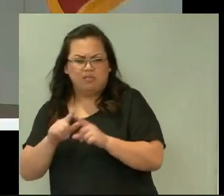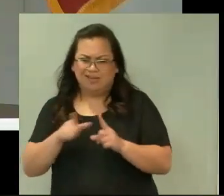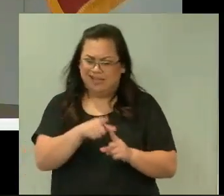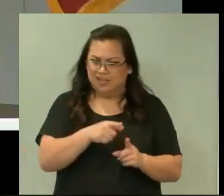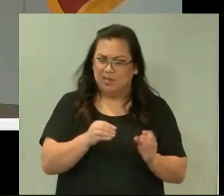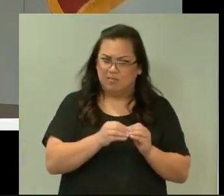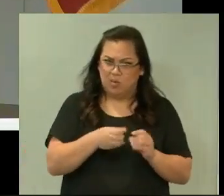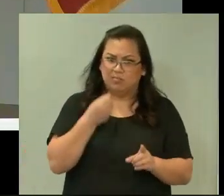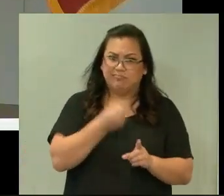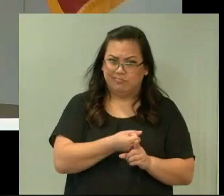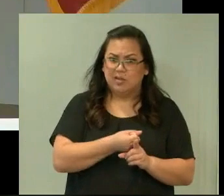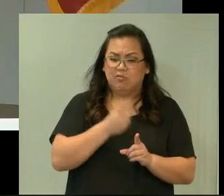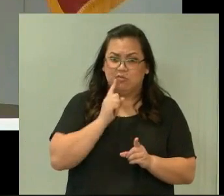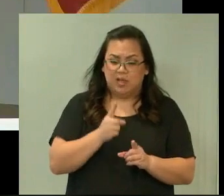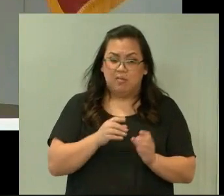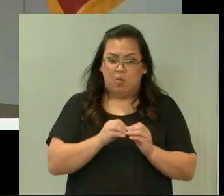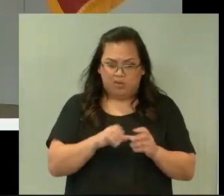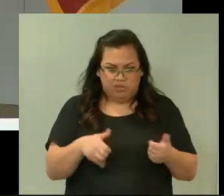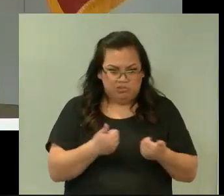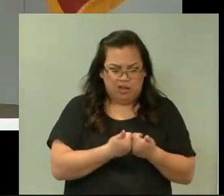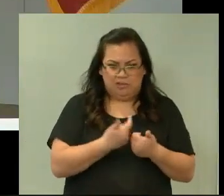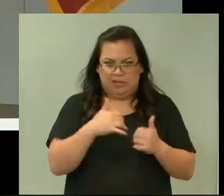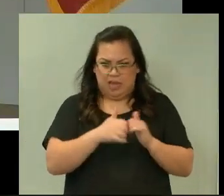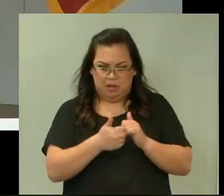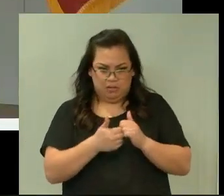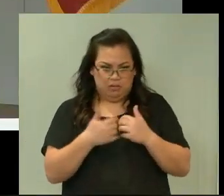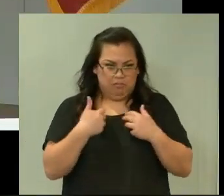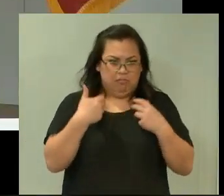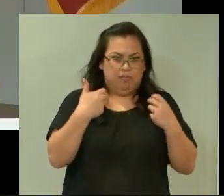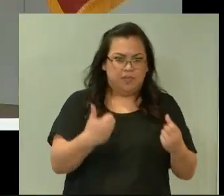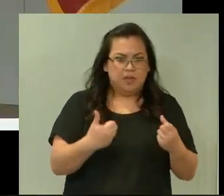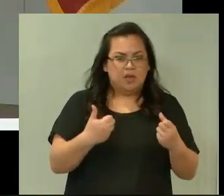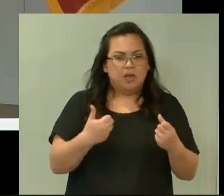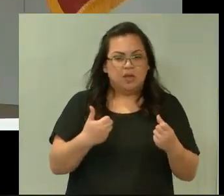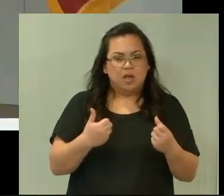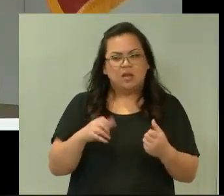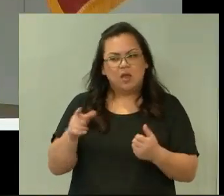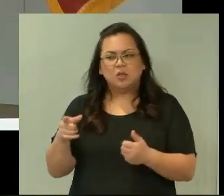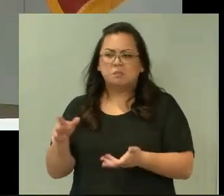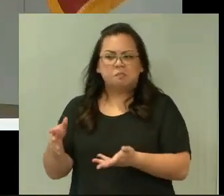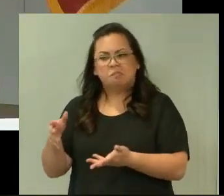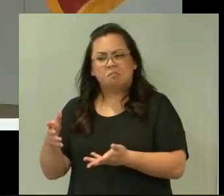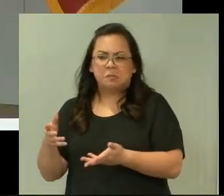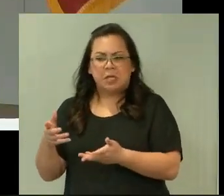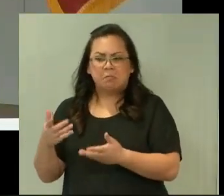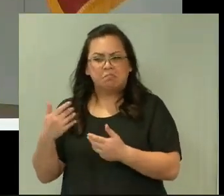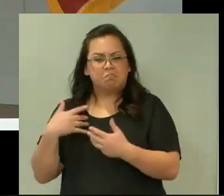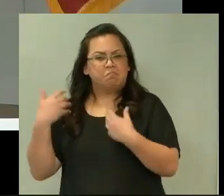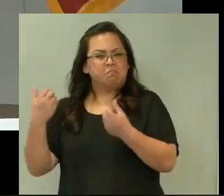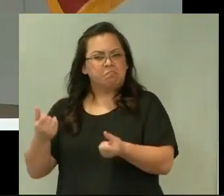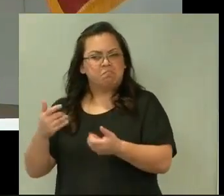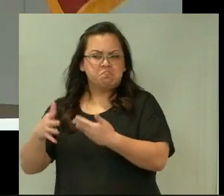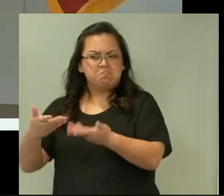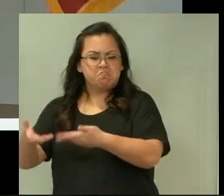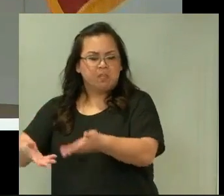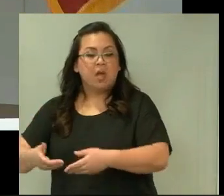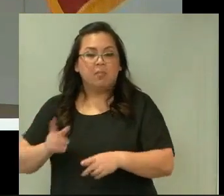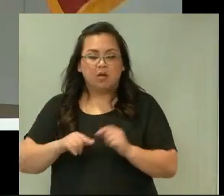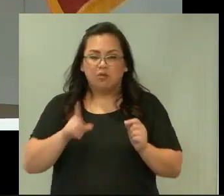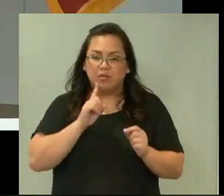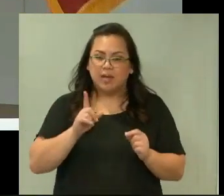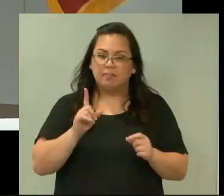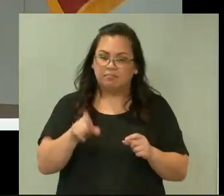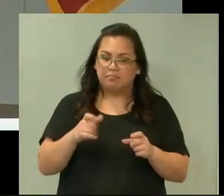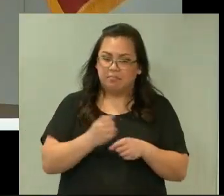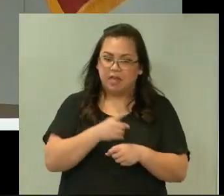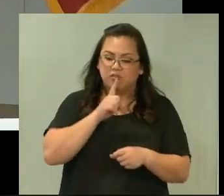impacted more challengingly, and there are others that have less of an impact, so that we need to make sure that our actions are